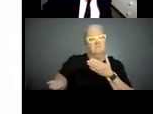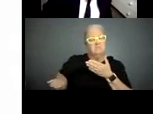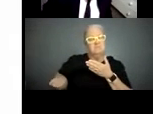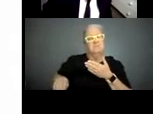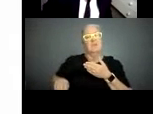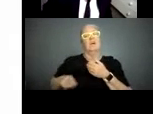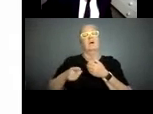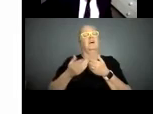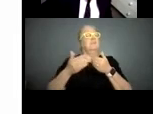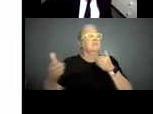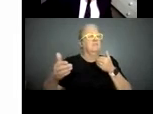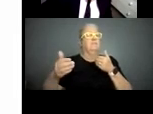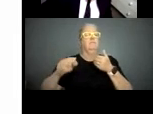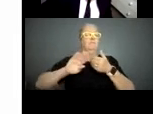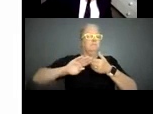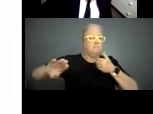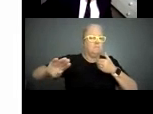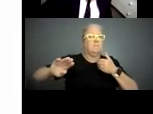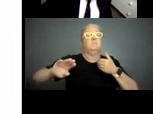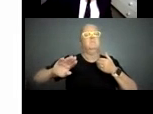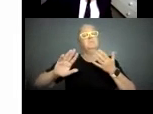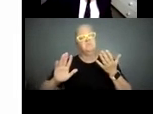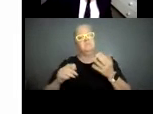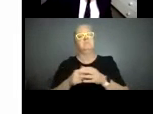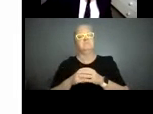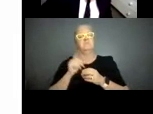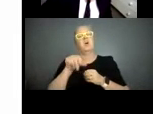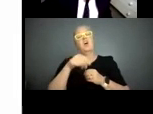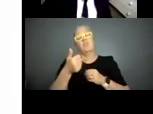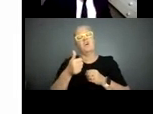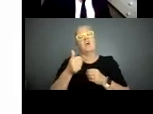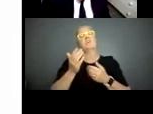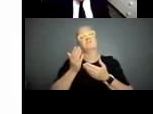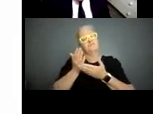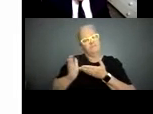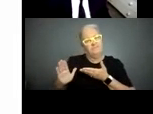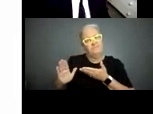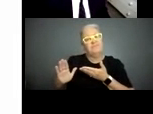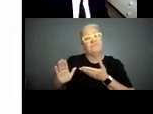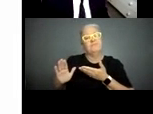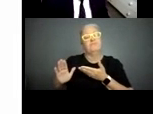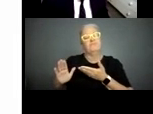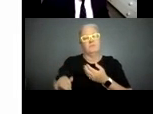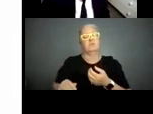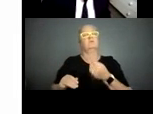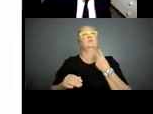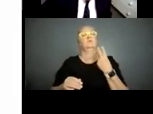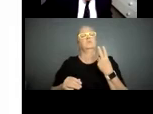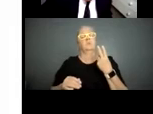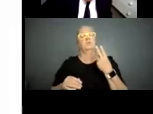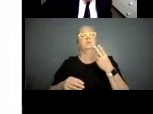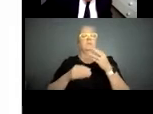Segregation, segregation. Another one for exclusion. 2 more for exclusion. Another one